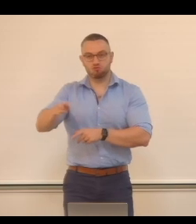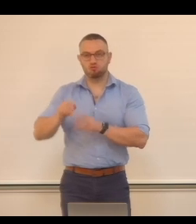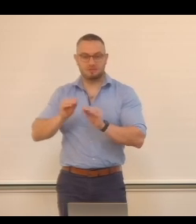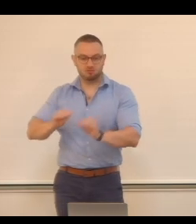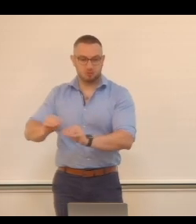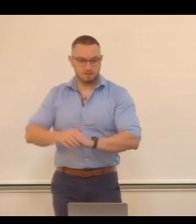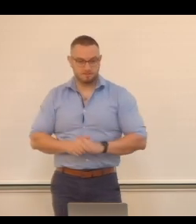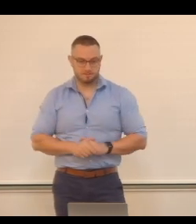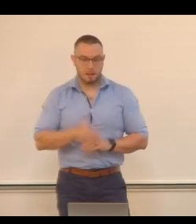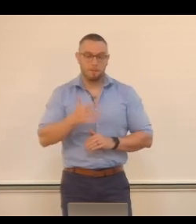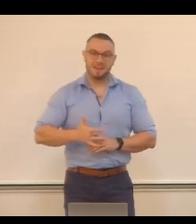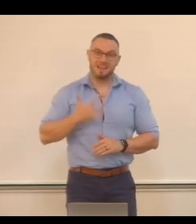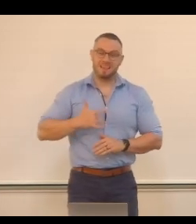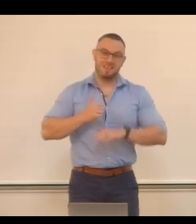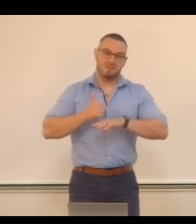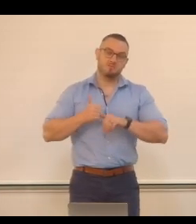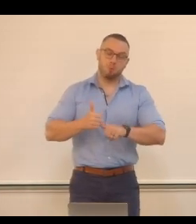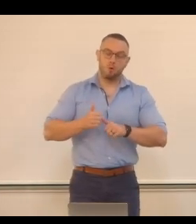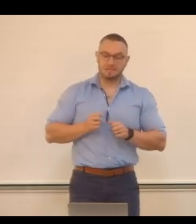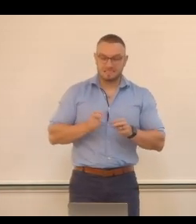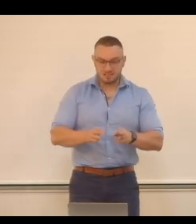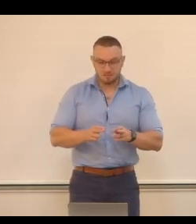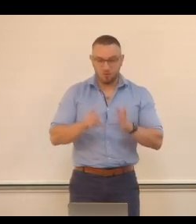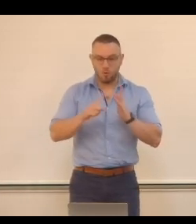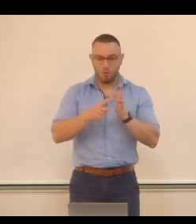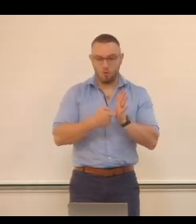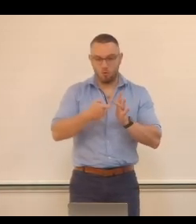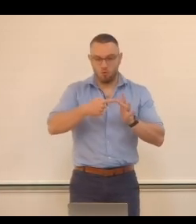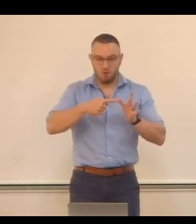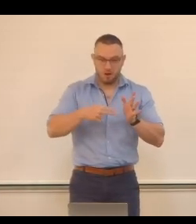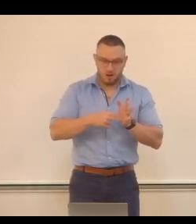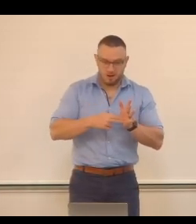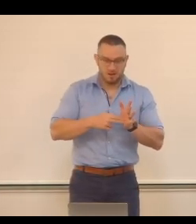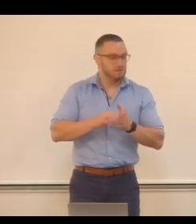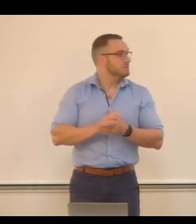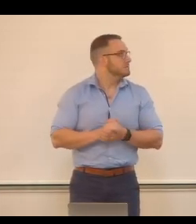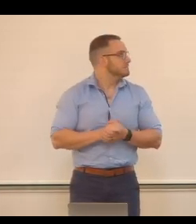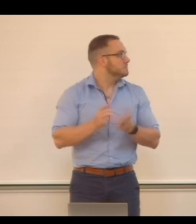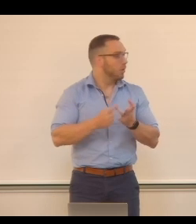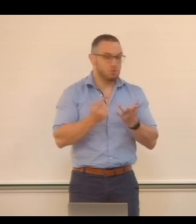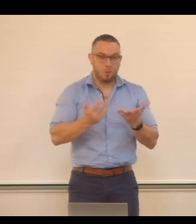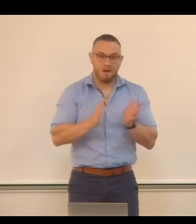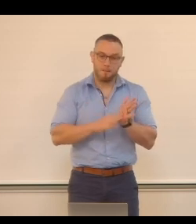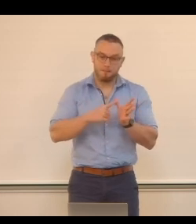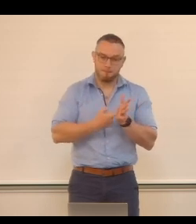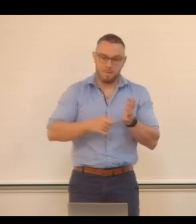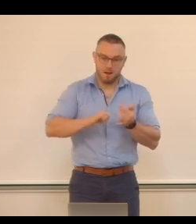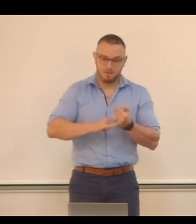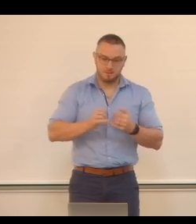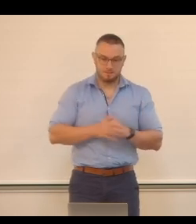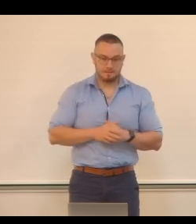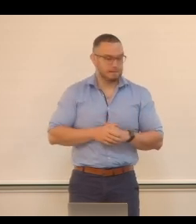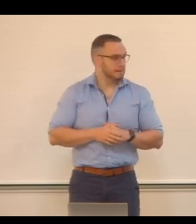also did life support systems development for Orion and advanced life support systems development for Mars.